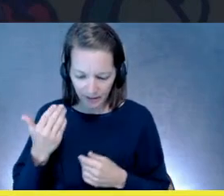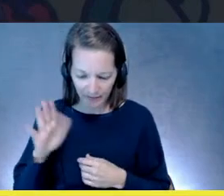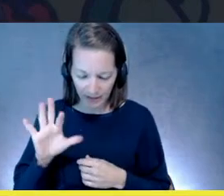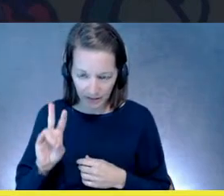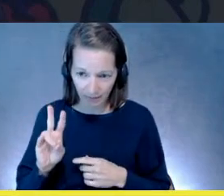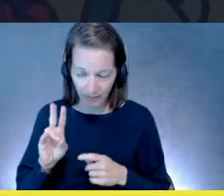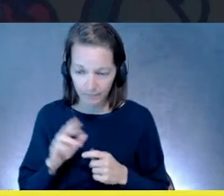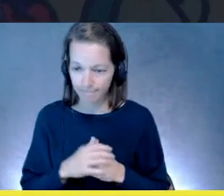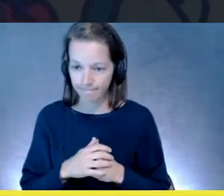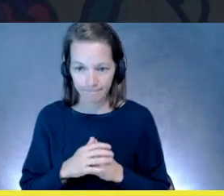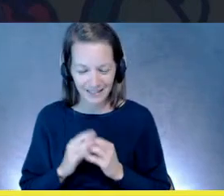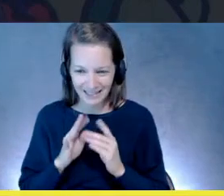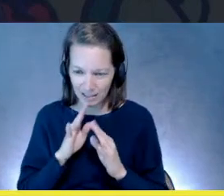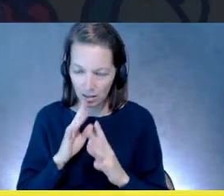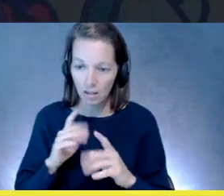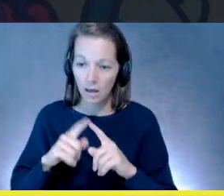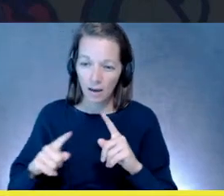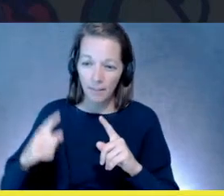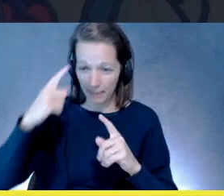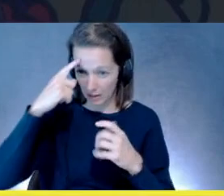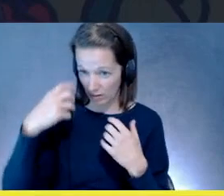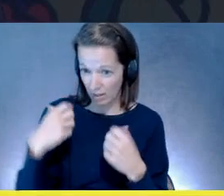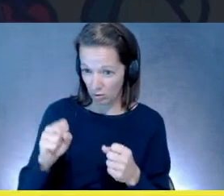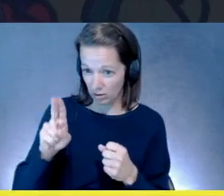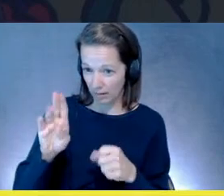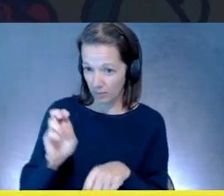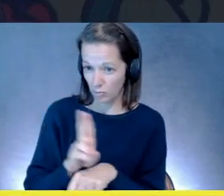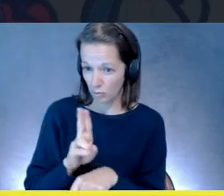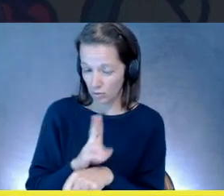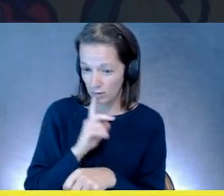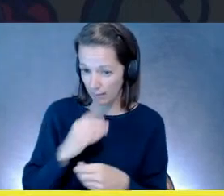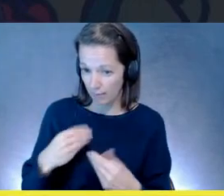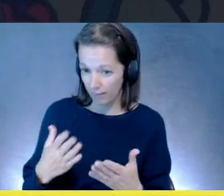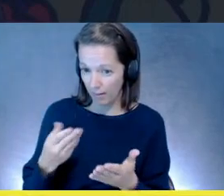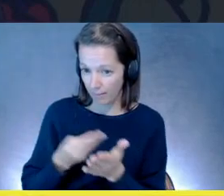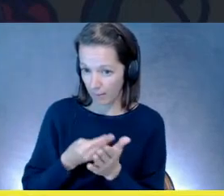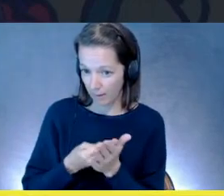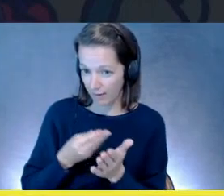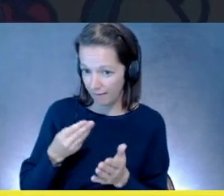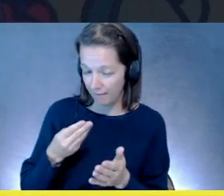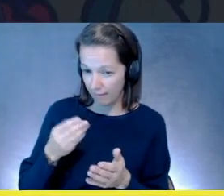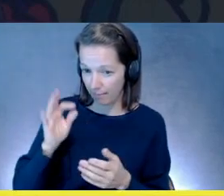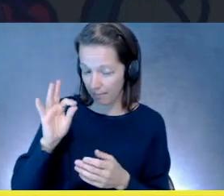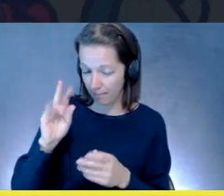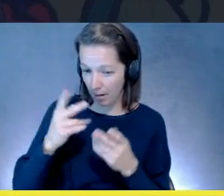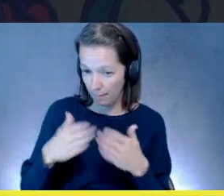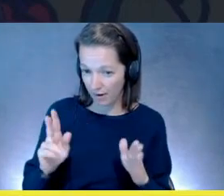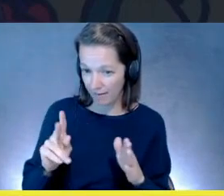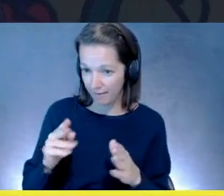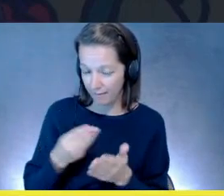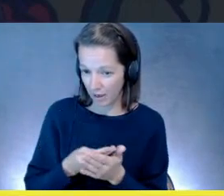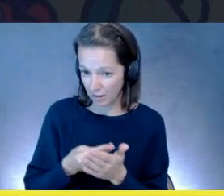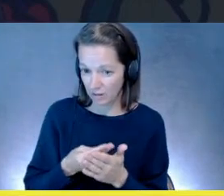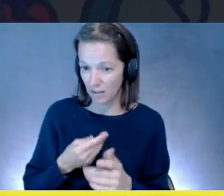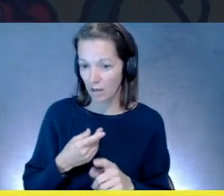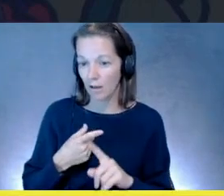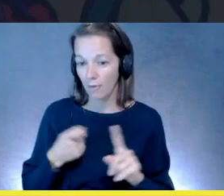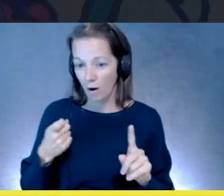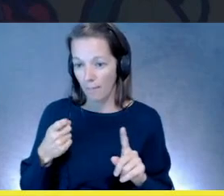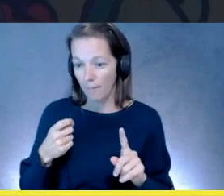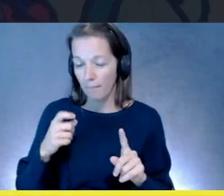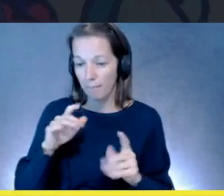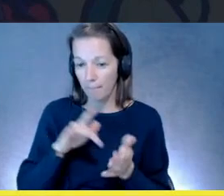entities. Mental health or substance use facilities that received public funds, such as from the Substance Abuse and Mental Health Services Administration,